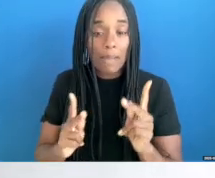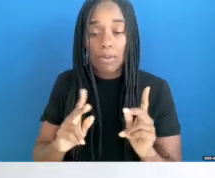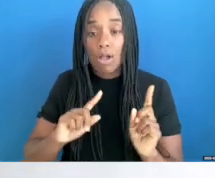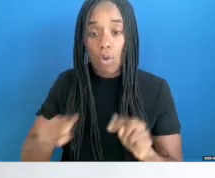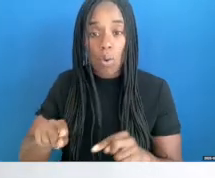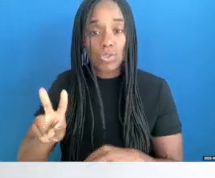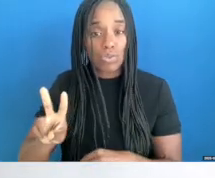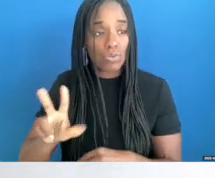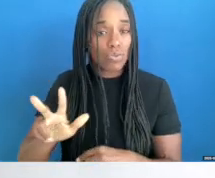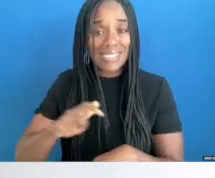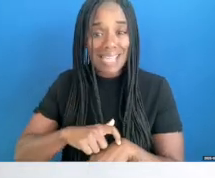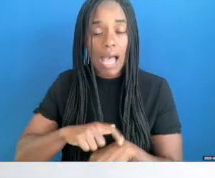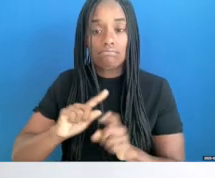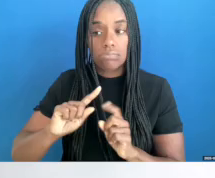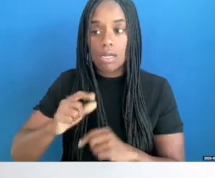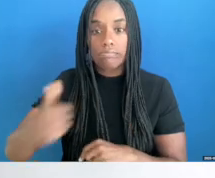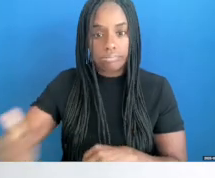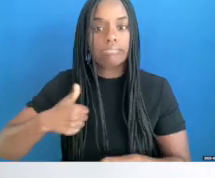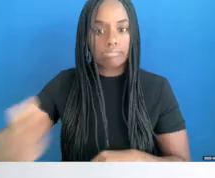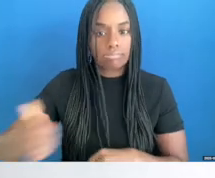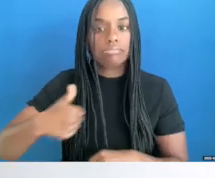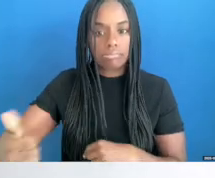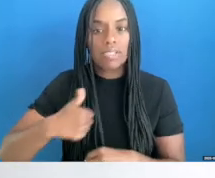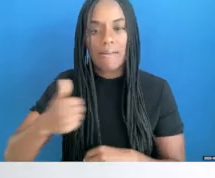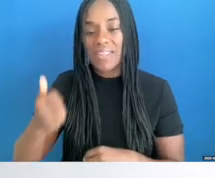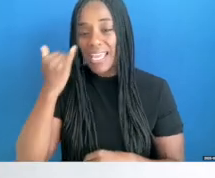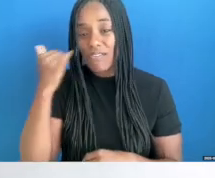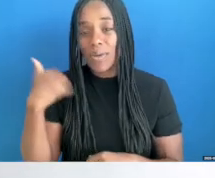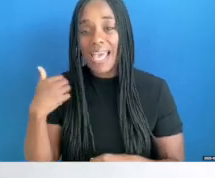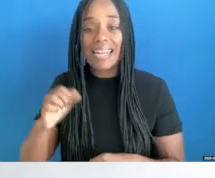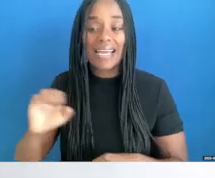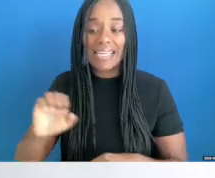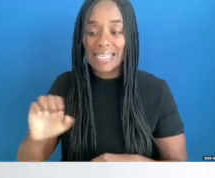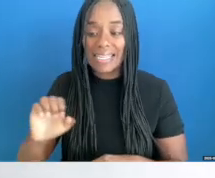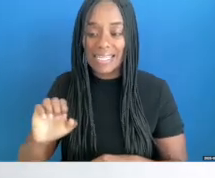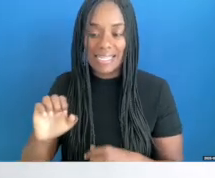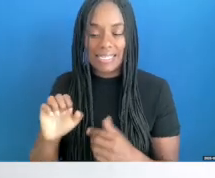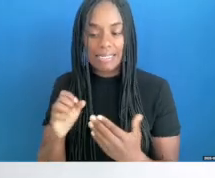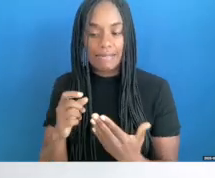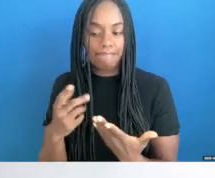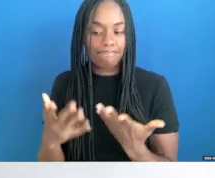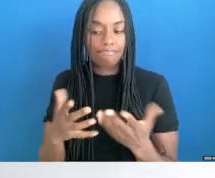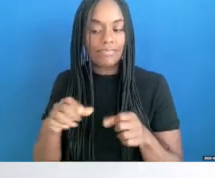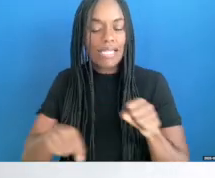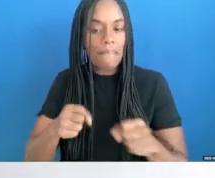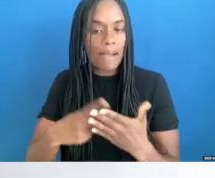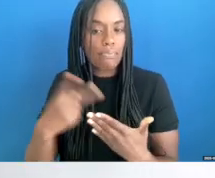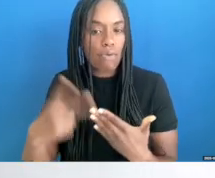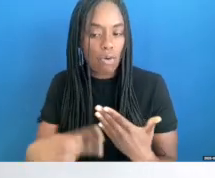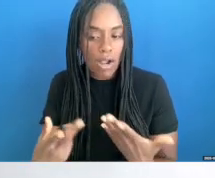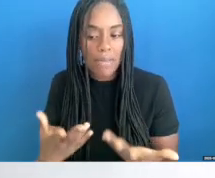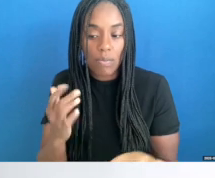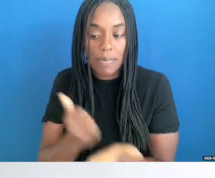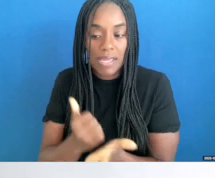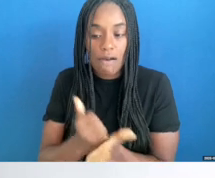had an e-bike program of sort, it would be great for them to be able to not have to make that many trips, or even going just 5